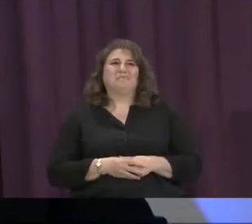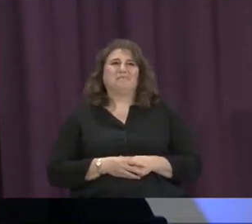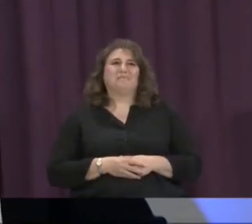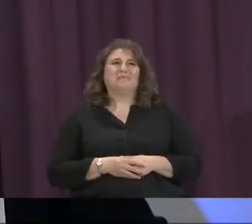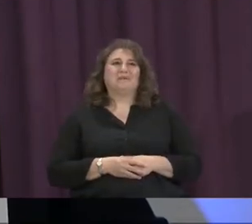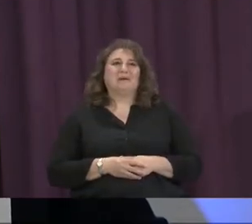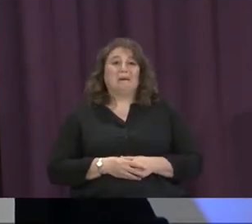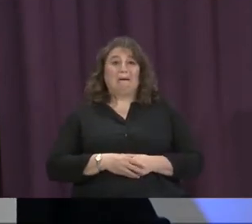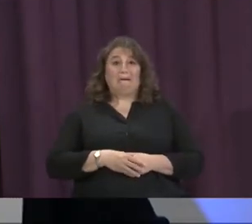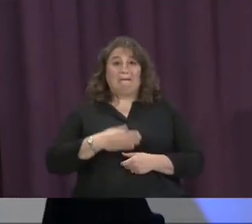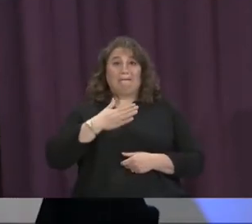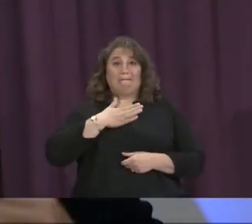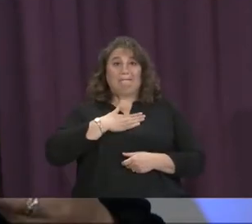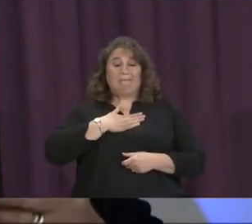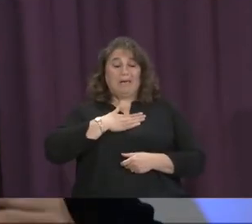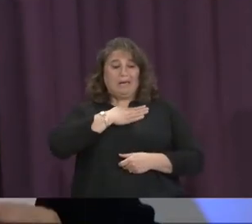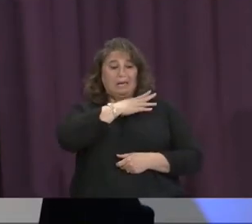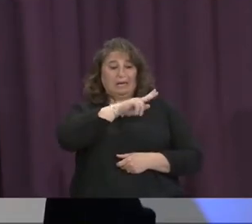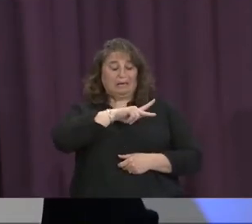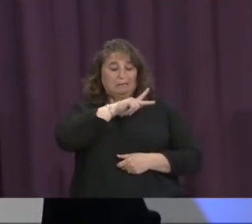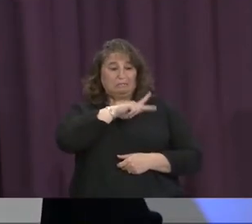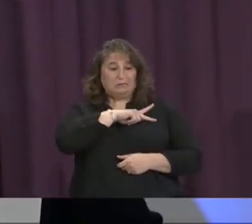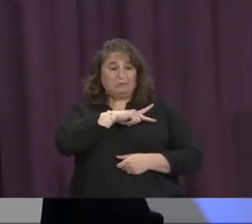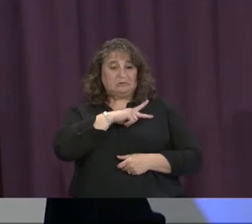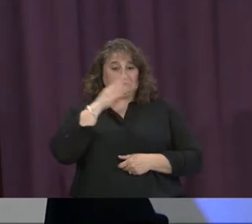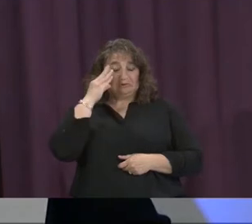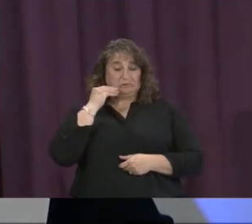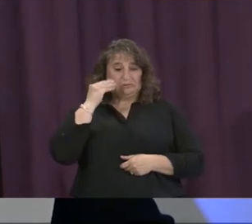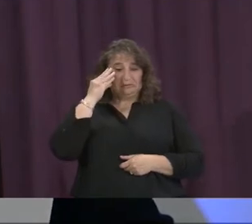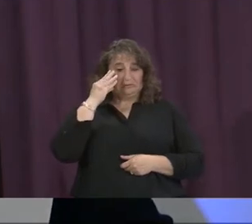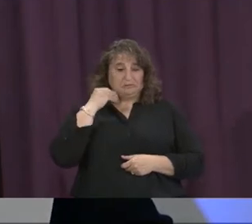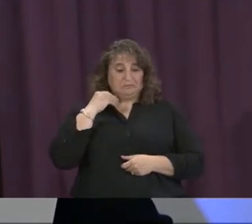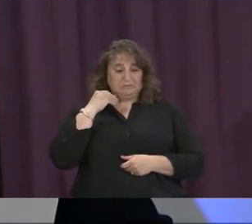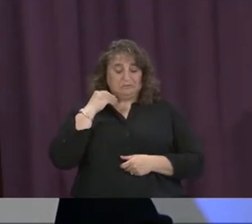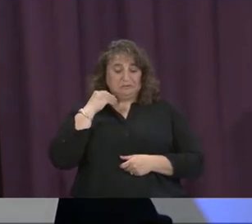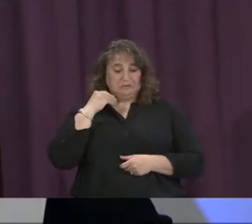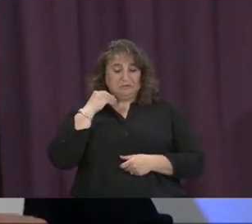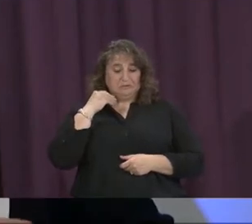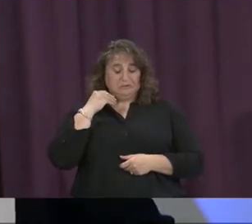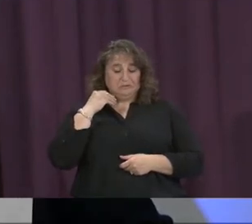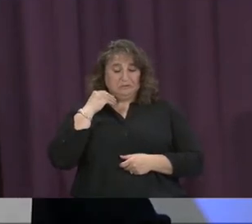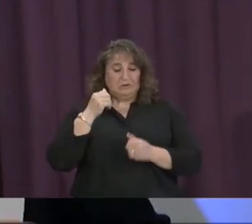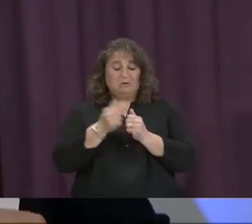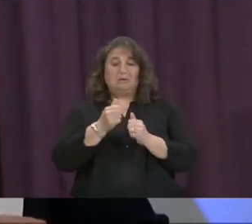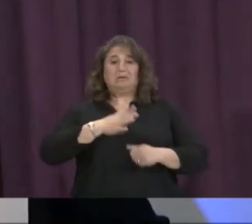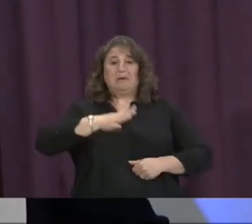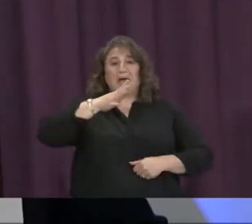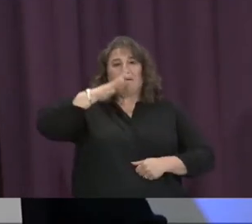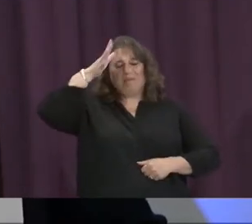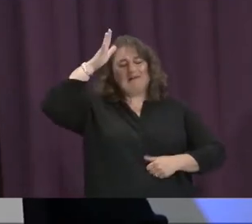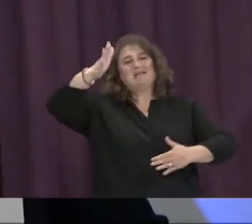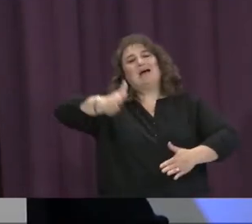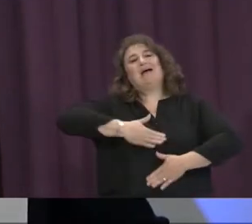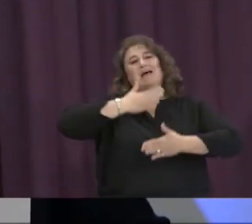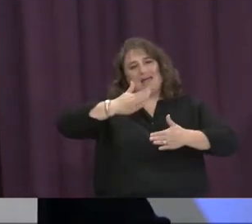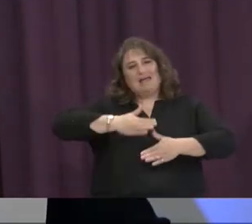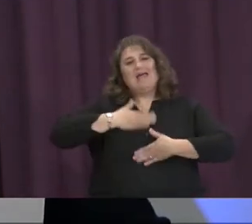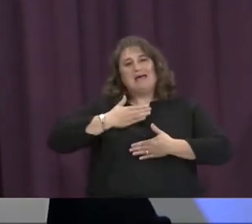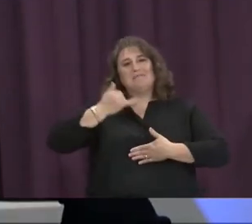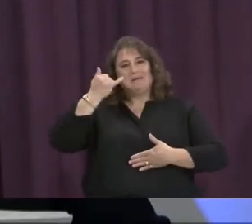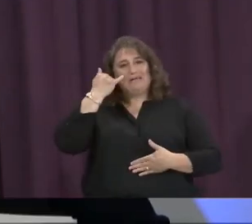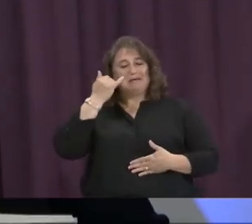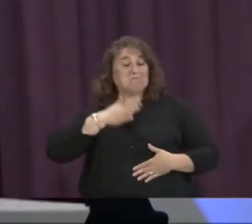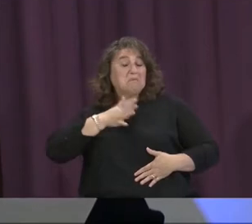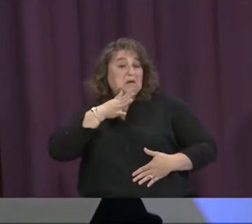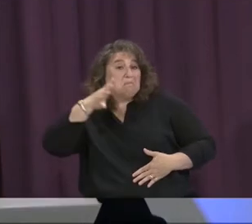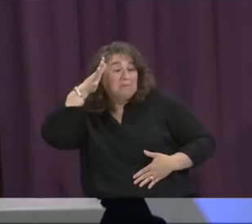Mm-hmm. space that with my, my parents, I would be wonderfully happy if my